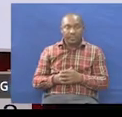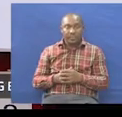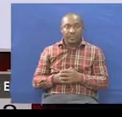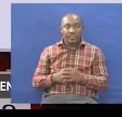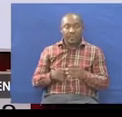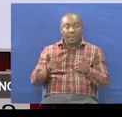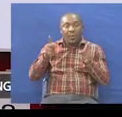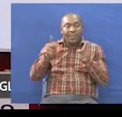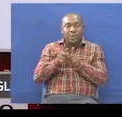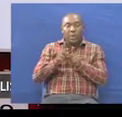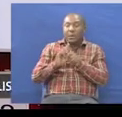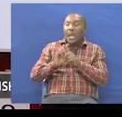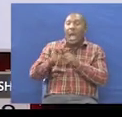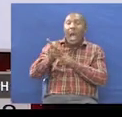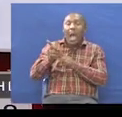short arrow here.